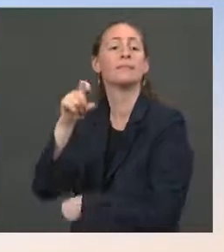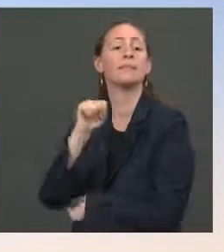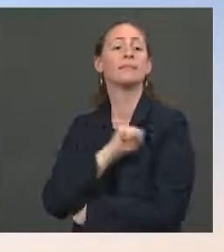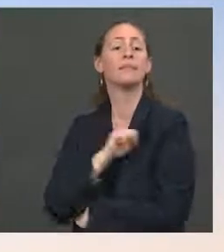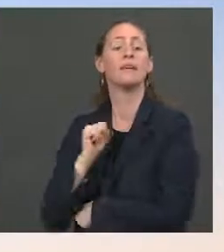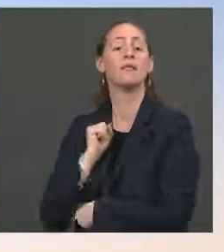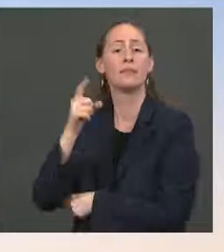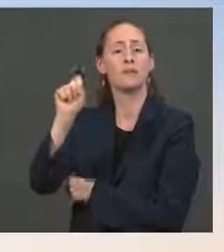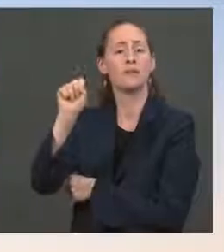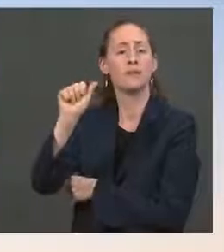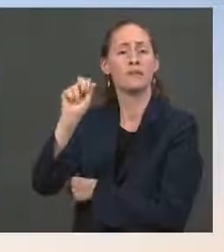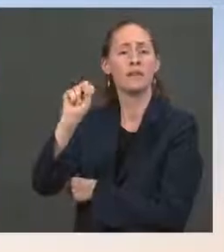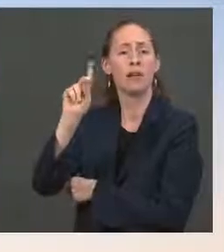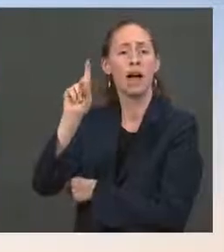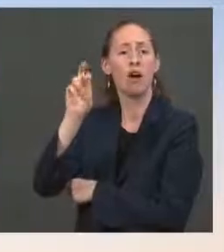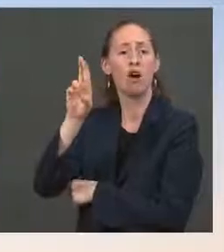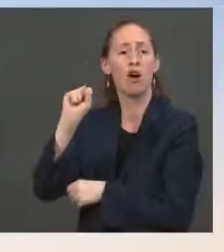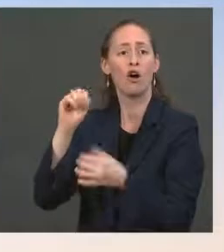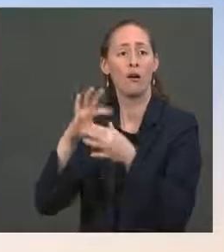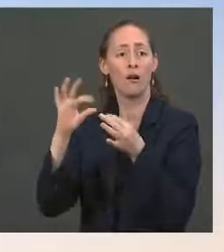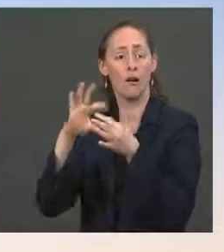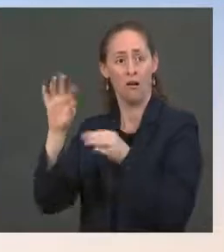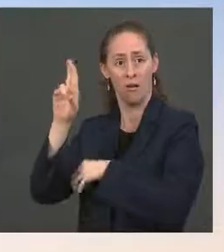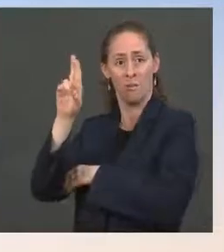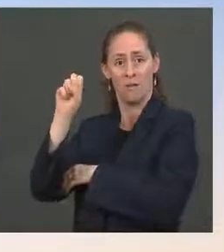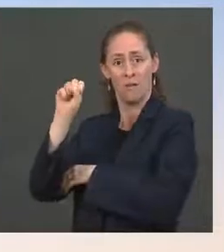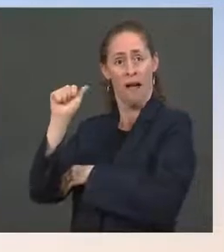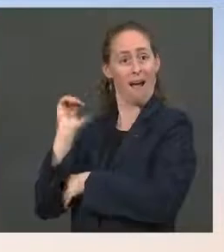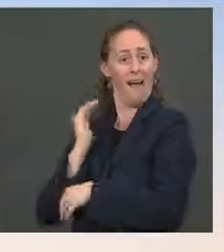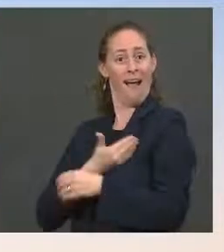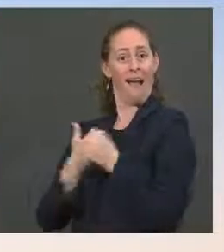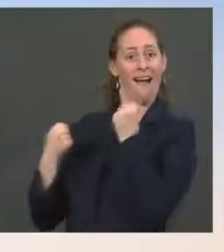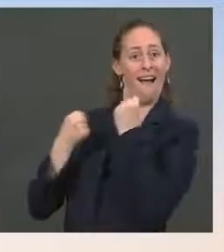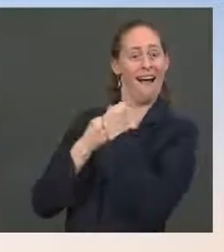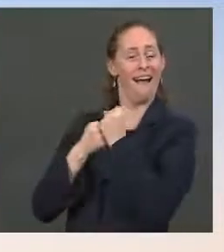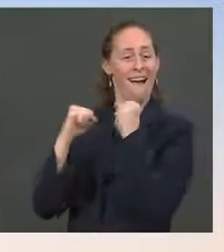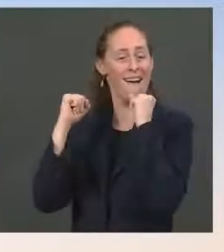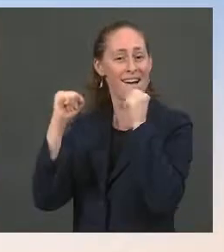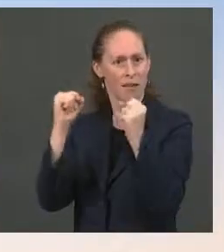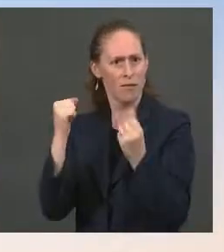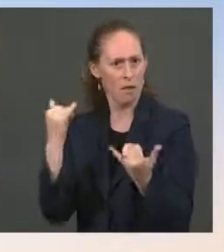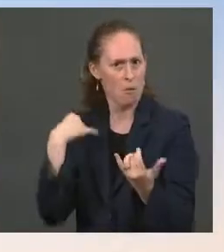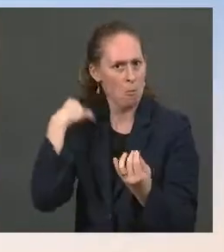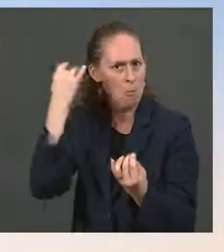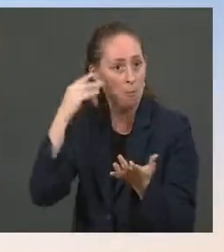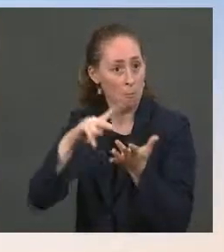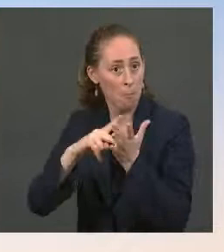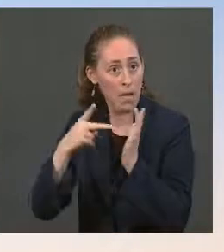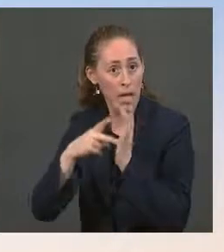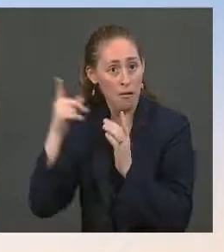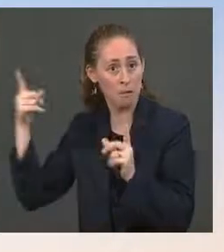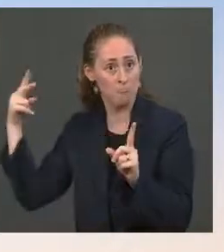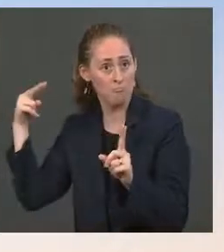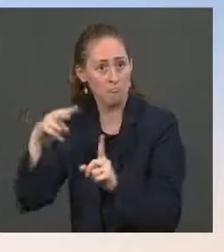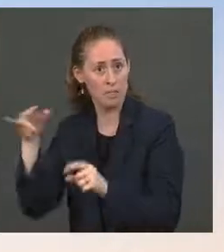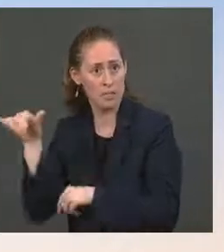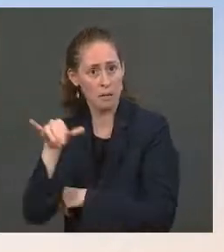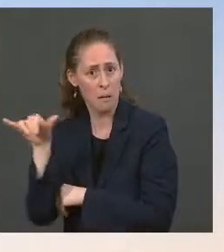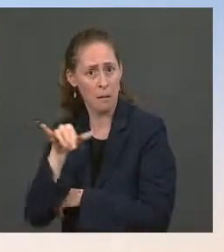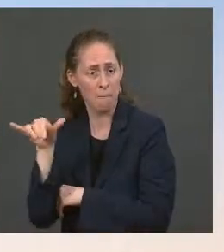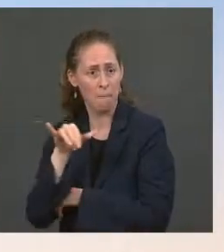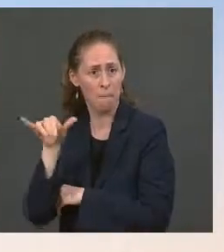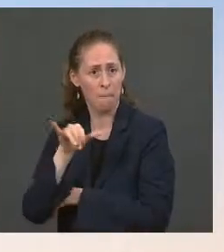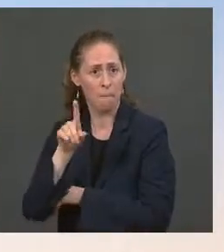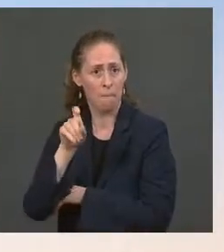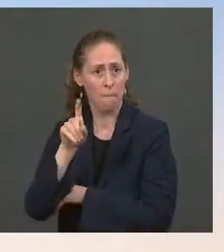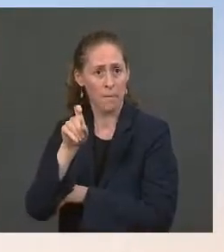United States on our side. Is that how President Biden views it, that he's on the side of the progressives in this fight right now? He's on the side of the American people, and